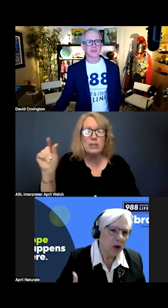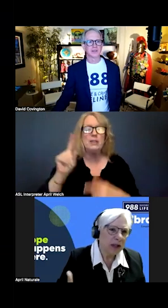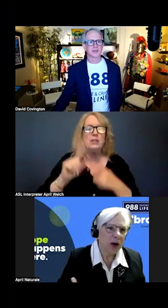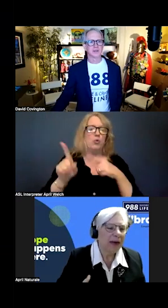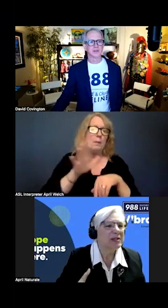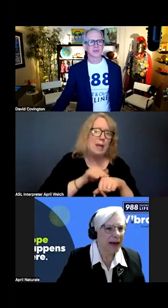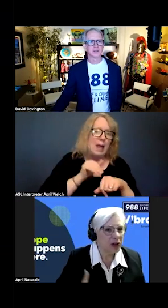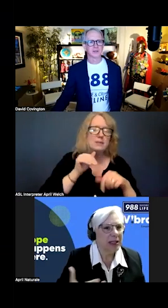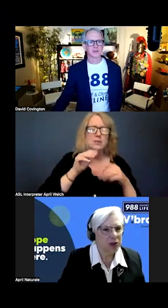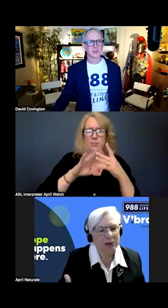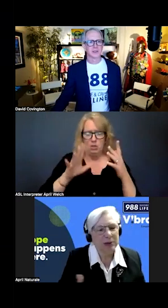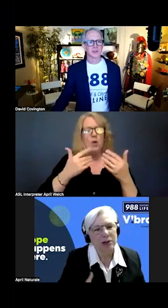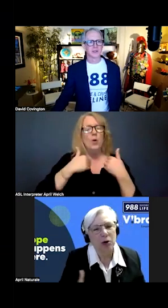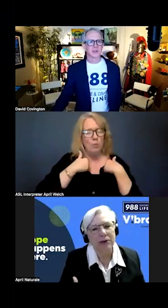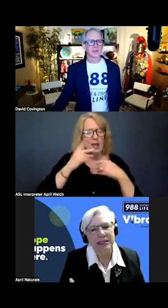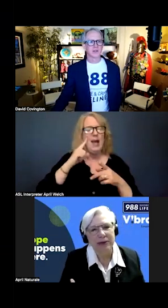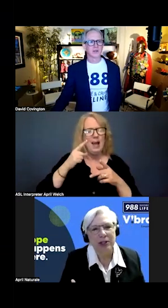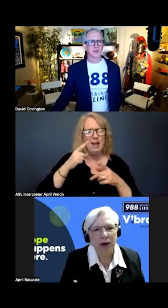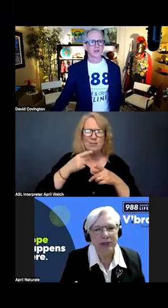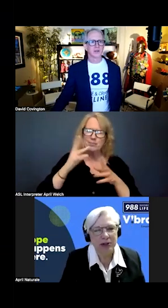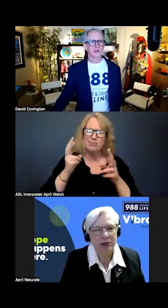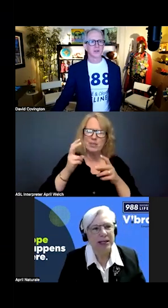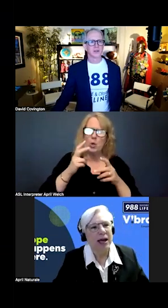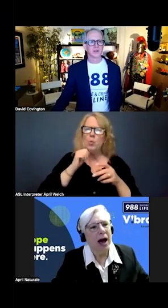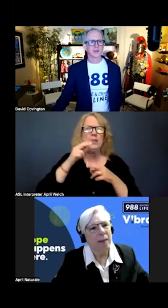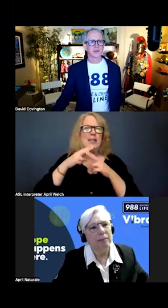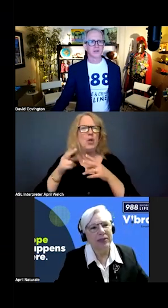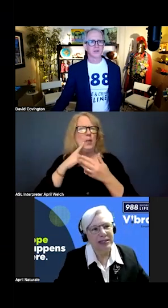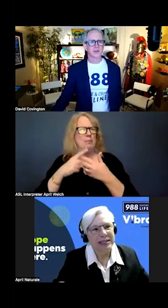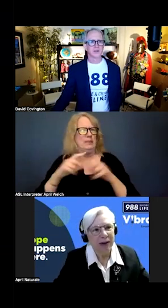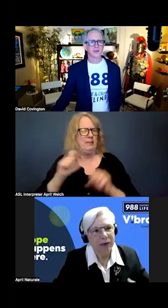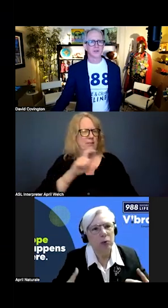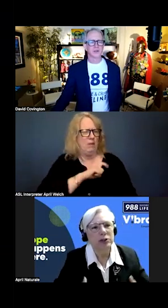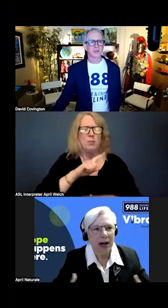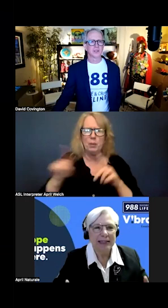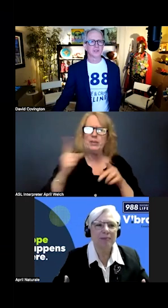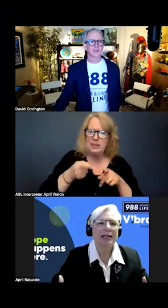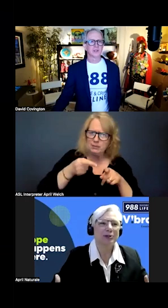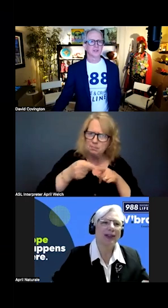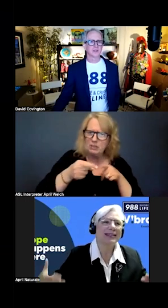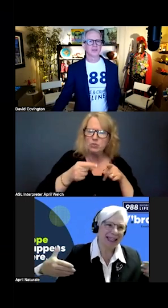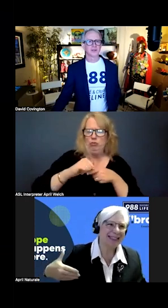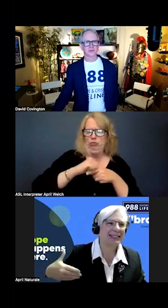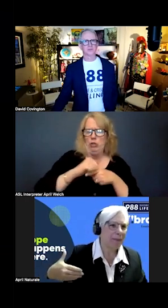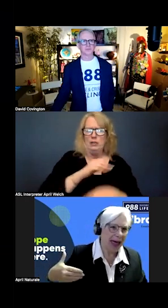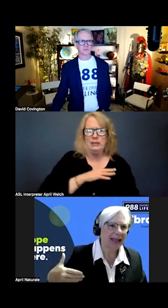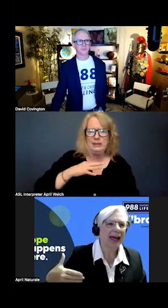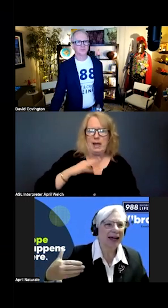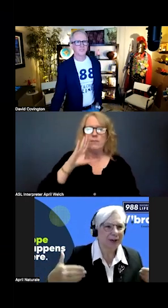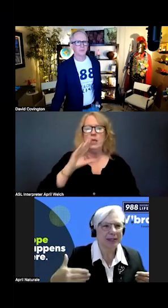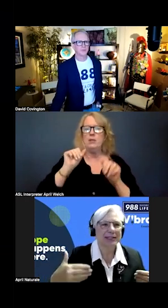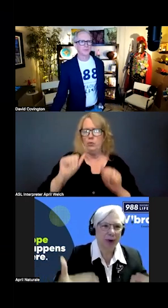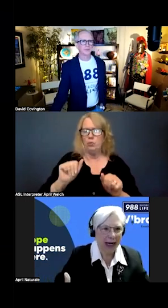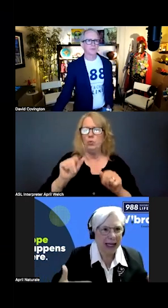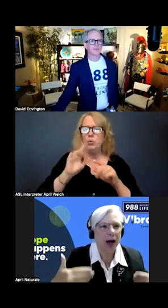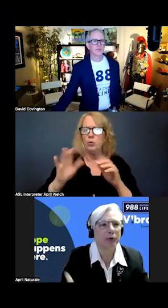did also have specially trained, we didn't call them safety officers, but the staff who were trained in making sure they take a step back and not